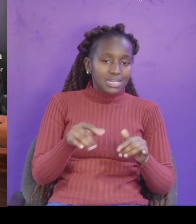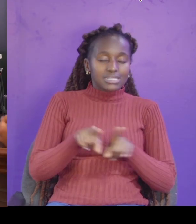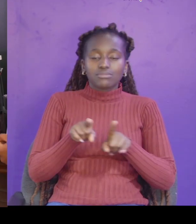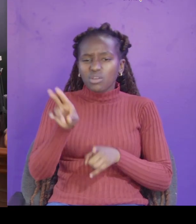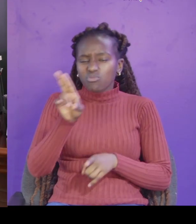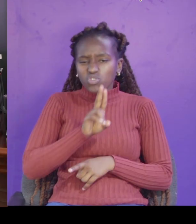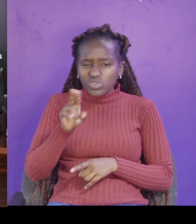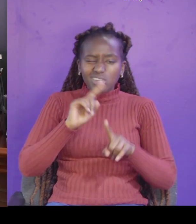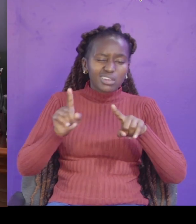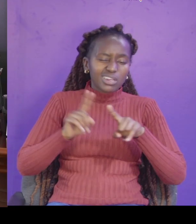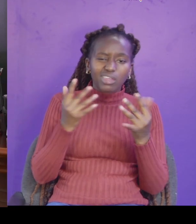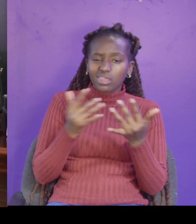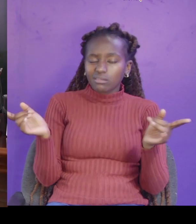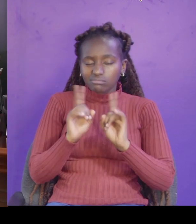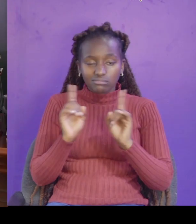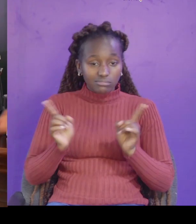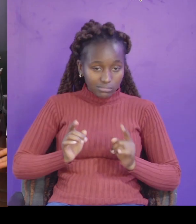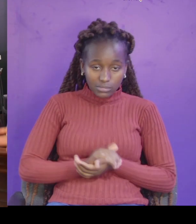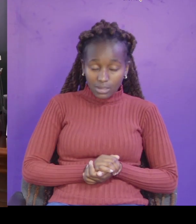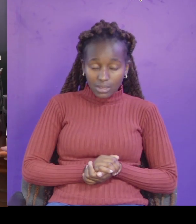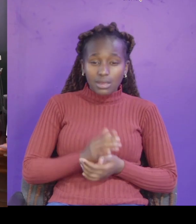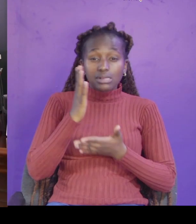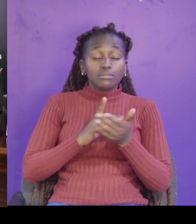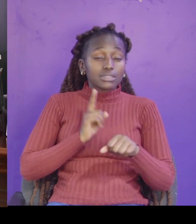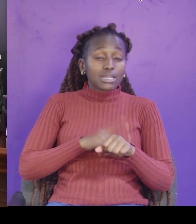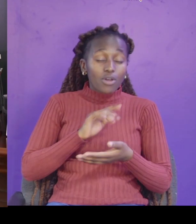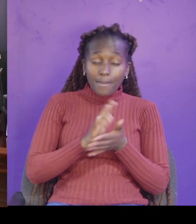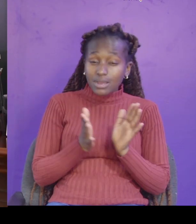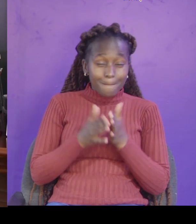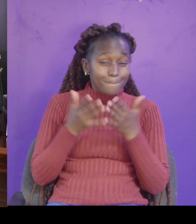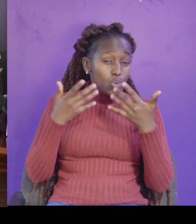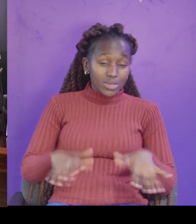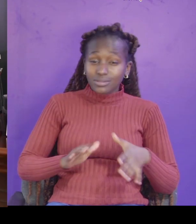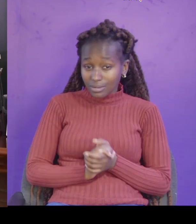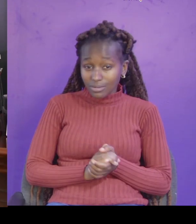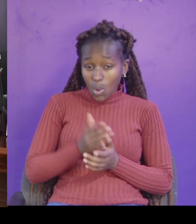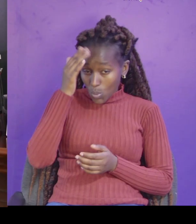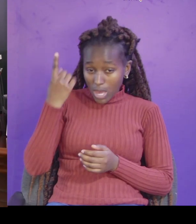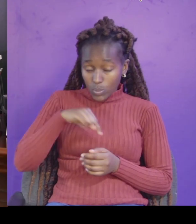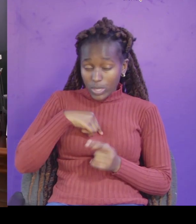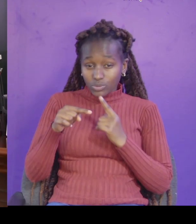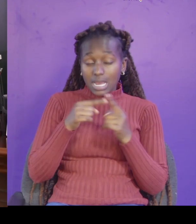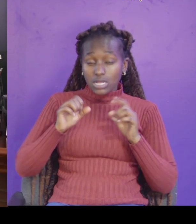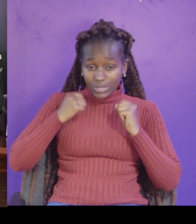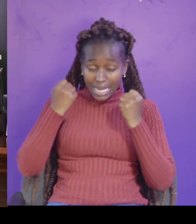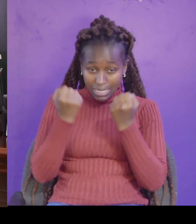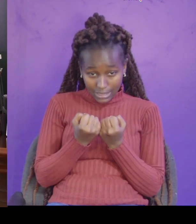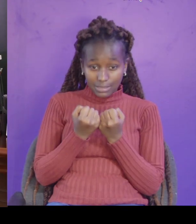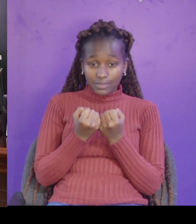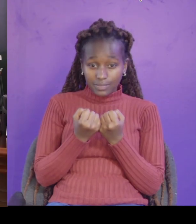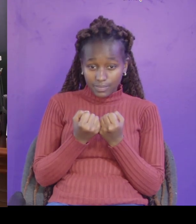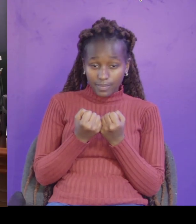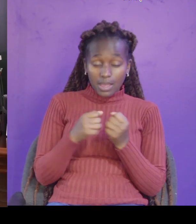They get wasted there. Actually, we are killing a society. And the problems of this